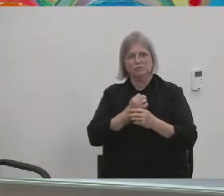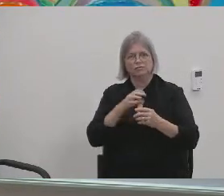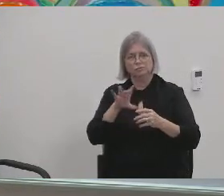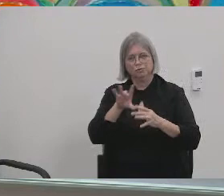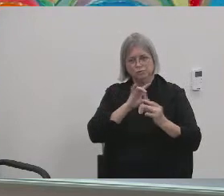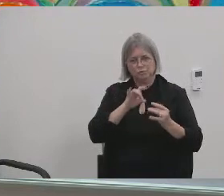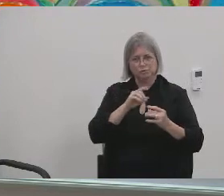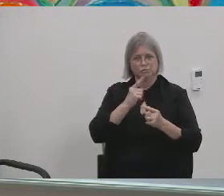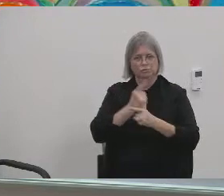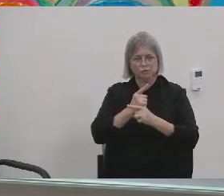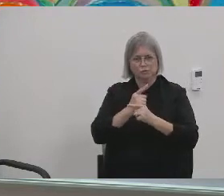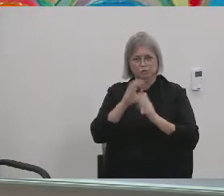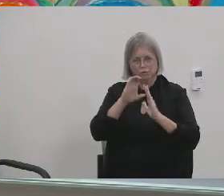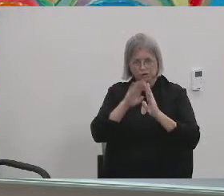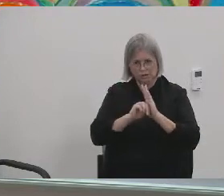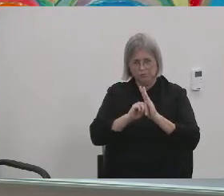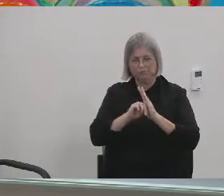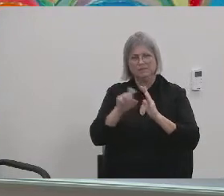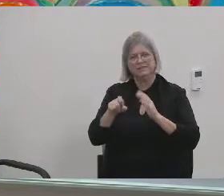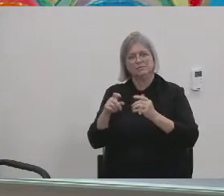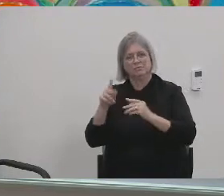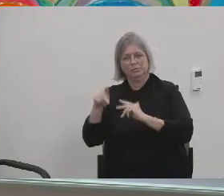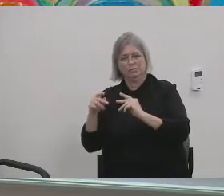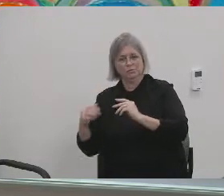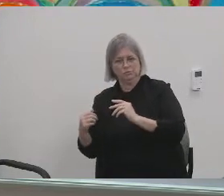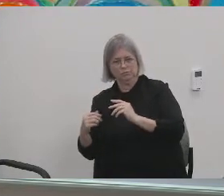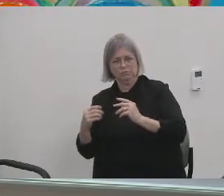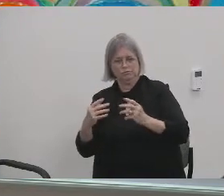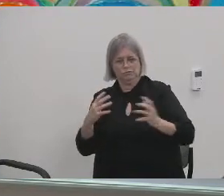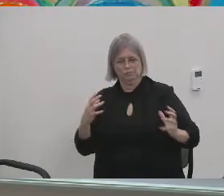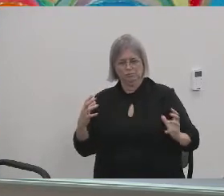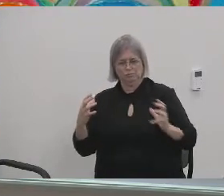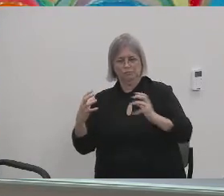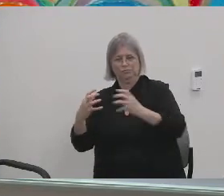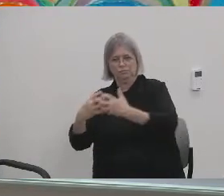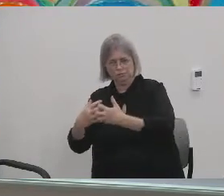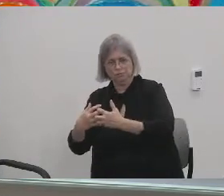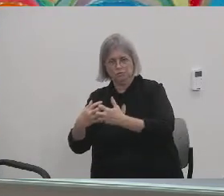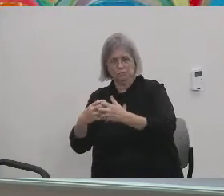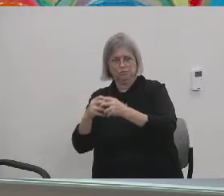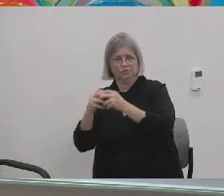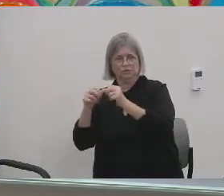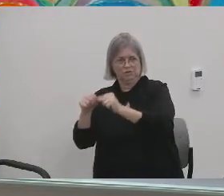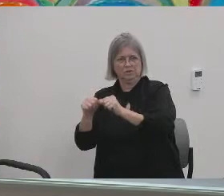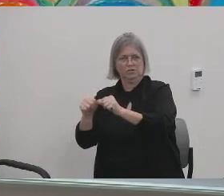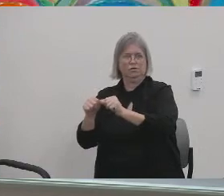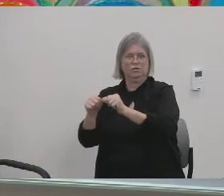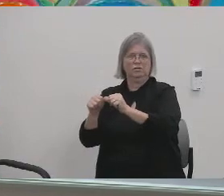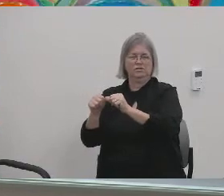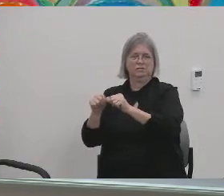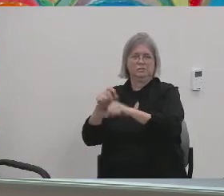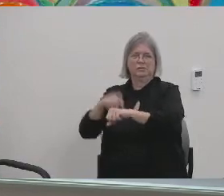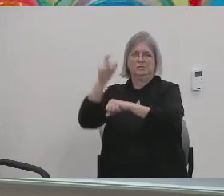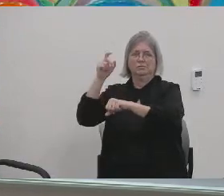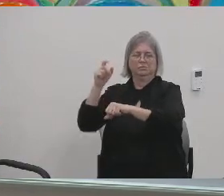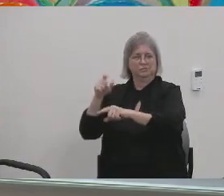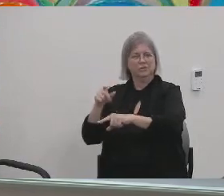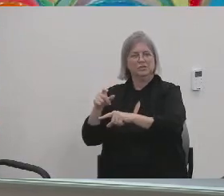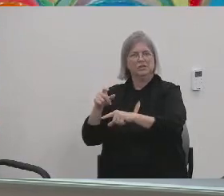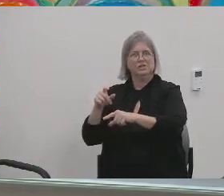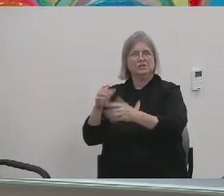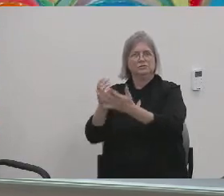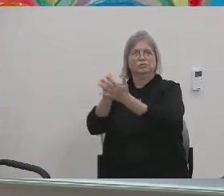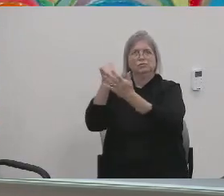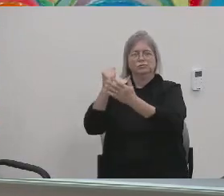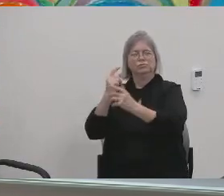curriculum. We need people who can help merge those together at all times, at any given moment, so that they're being used the way that they're intended to